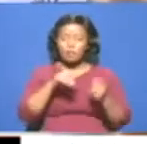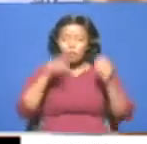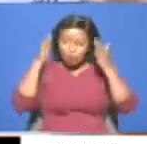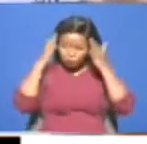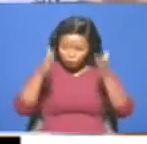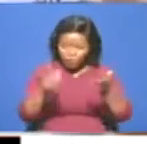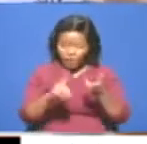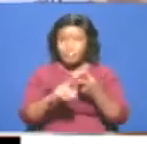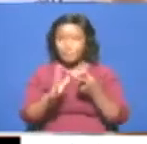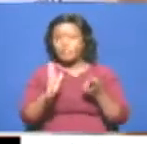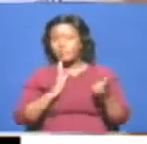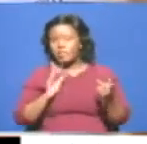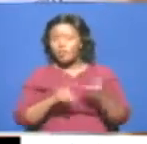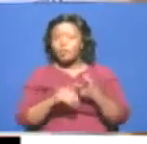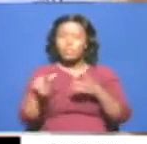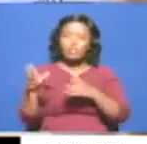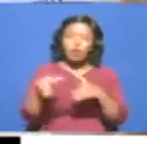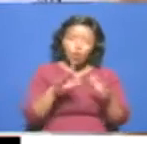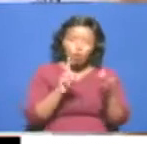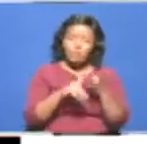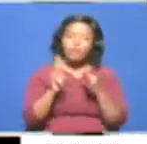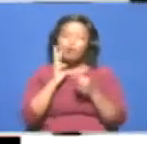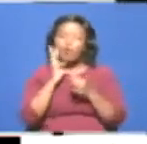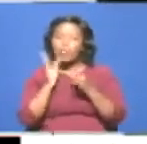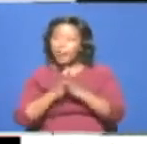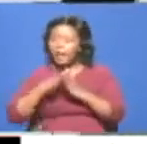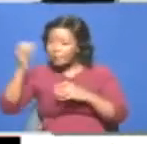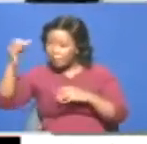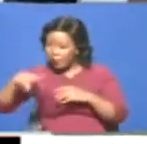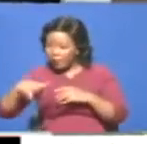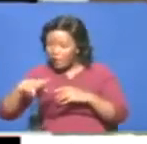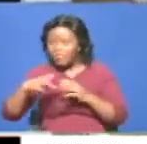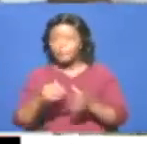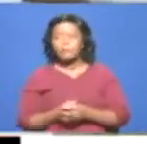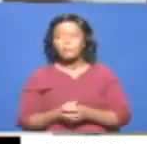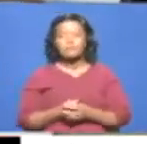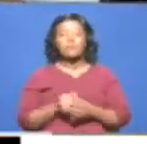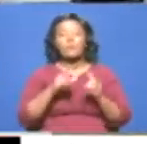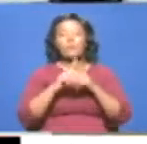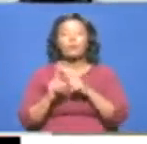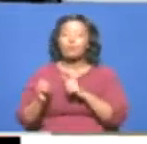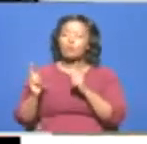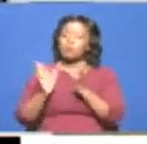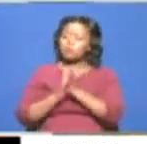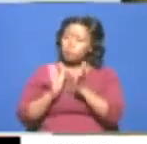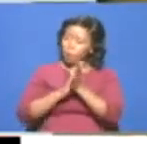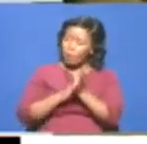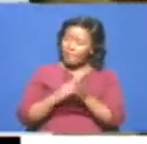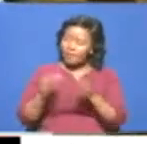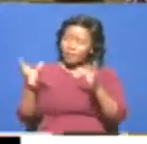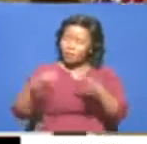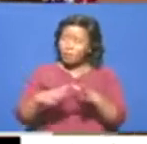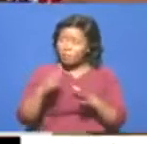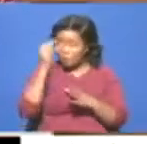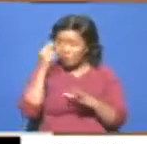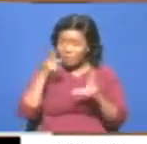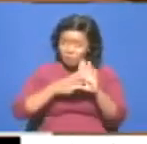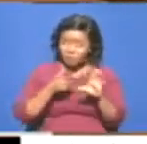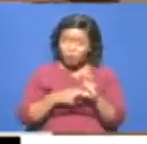roads, water, and power as the key issues. Wanyanga commended Tatu City for its contribution to job